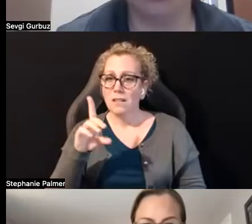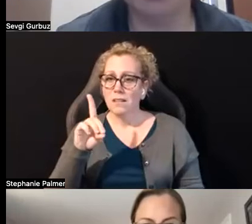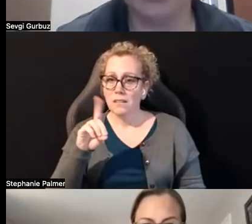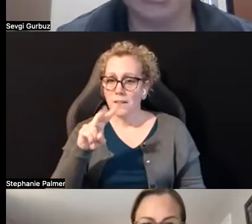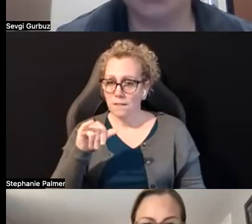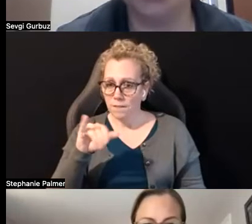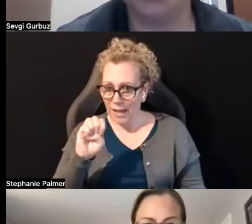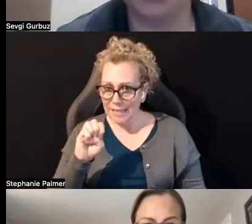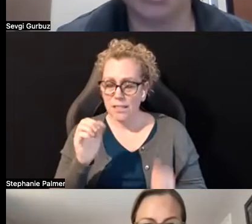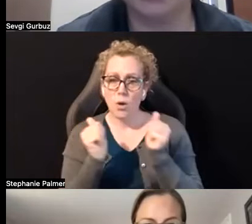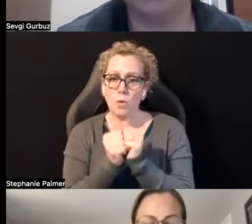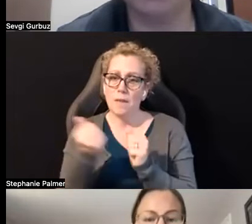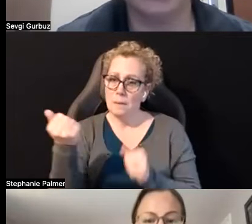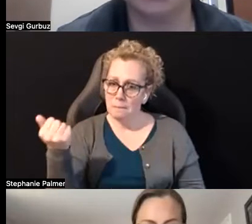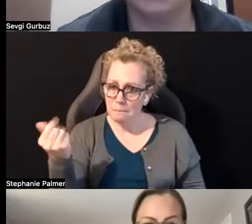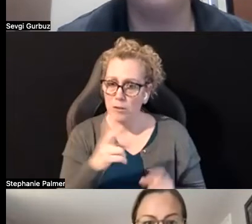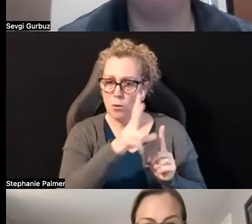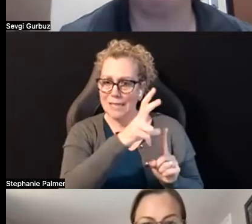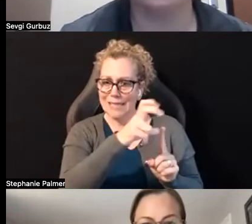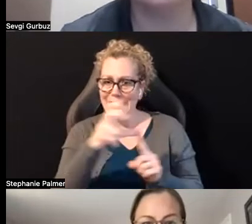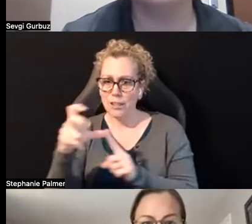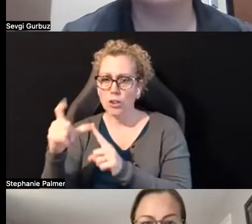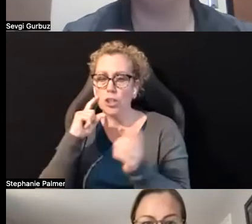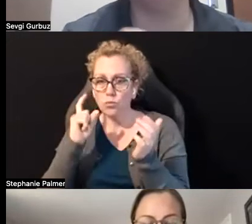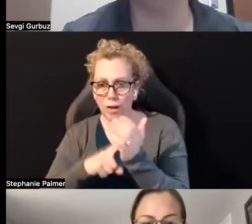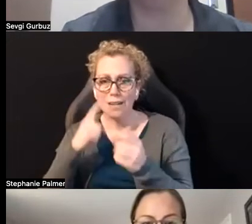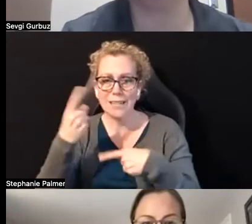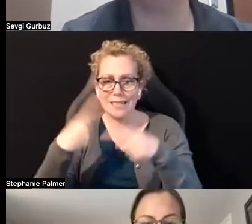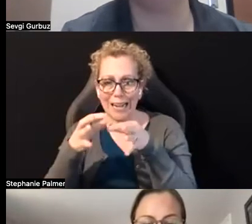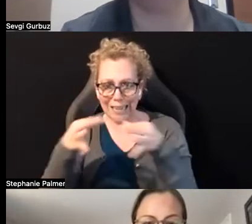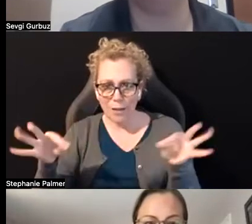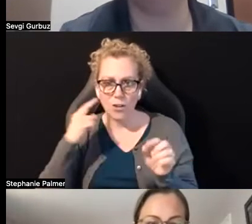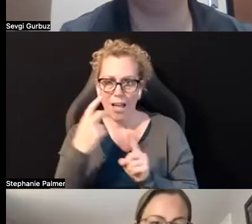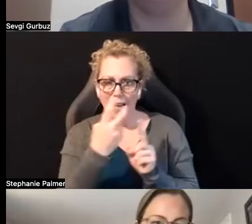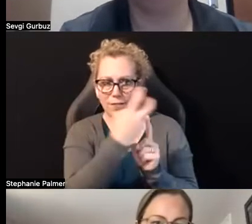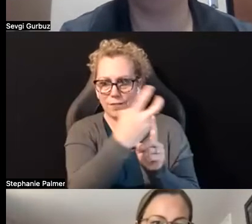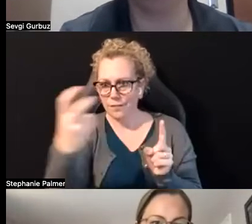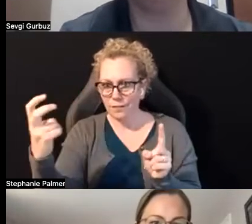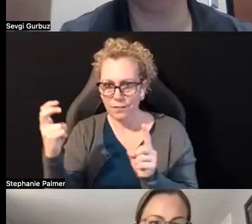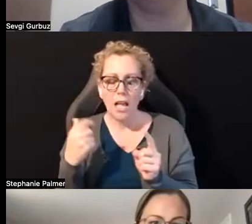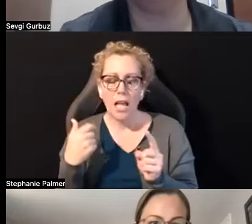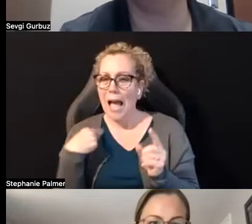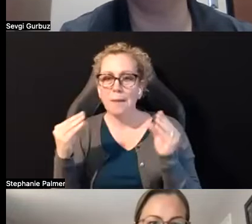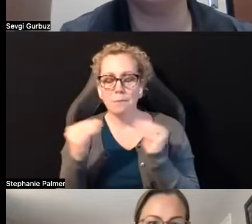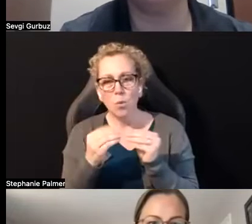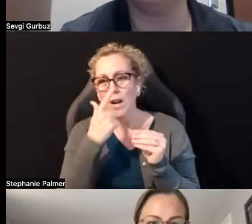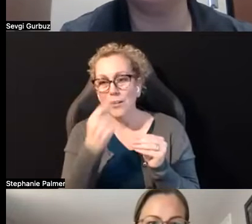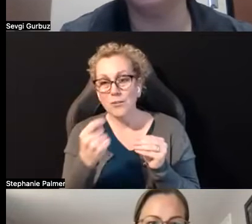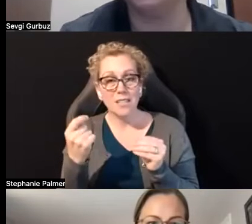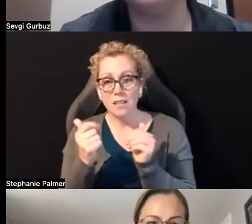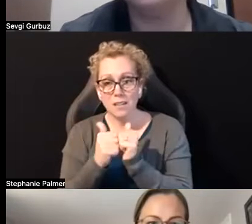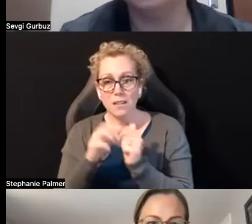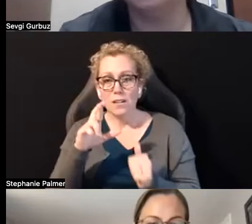has multiple sensors for sign language recognition, I'm more interested in fusing radar